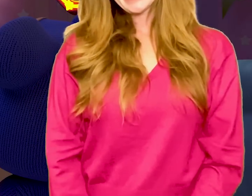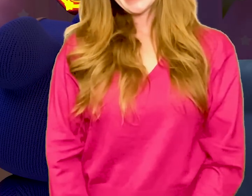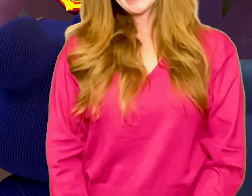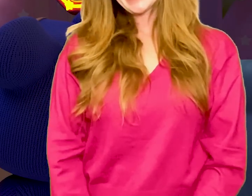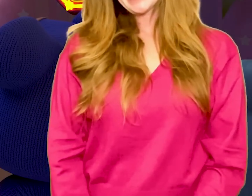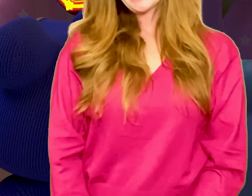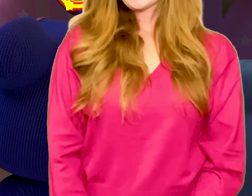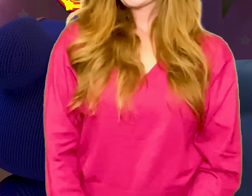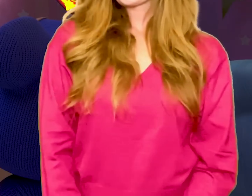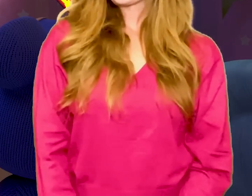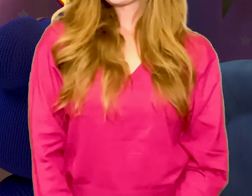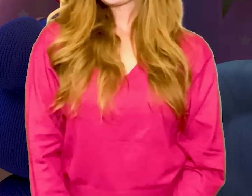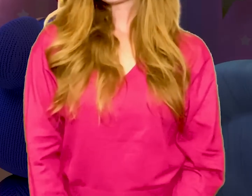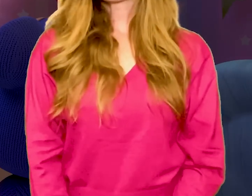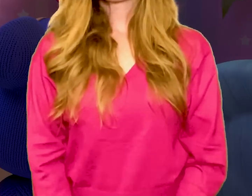two